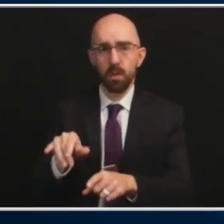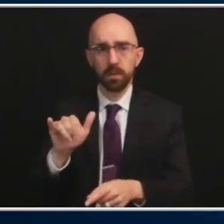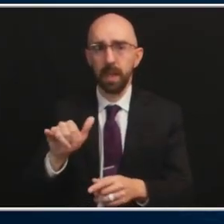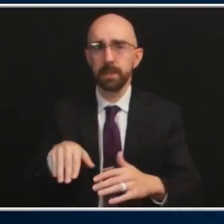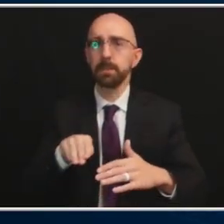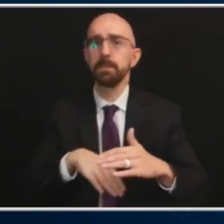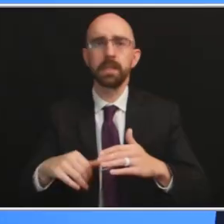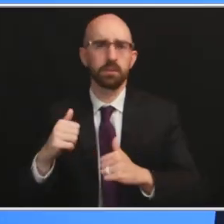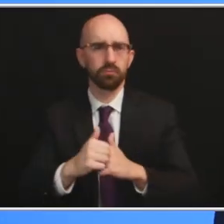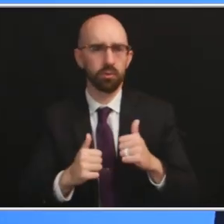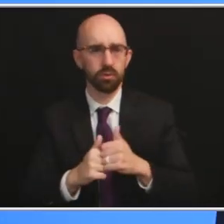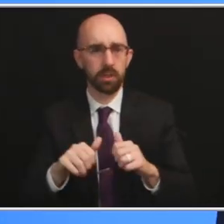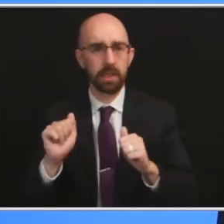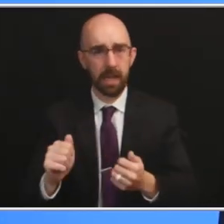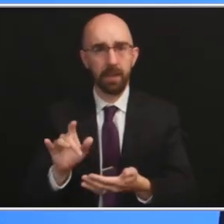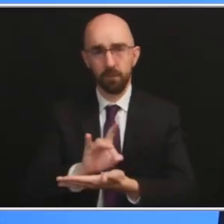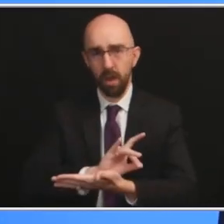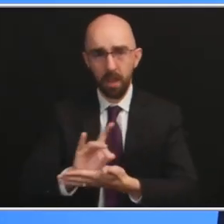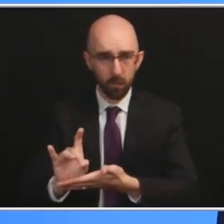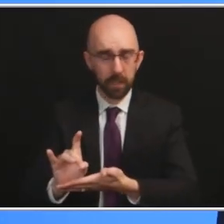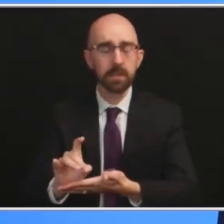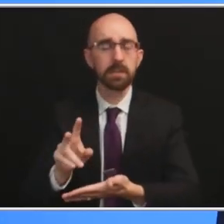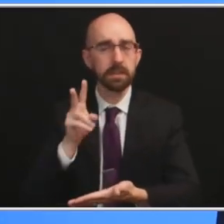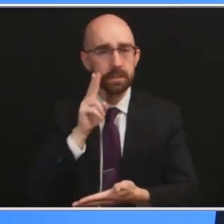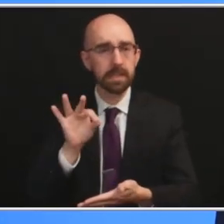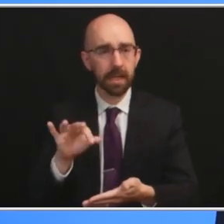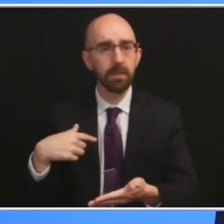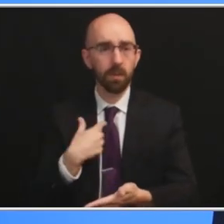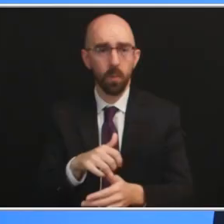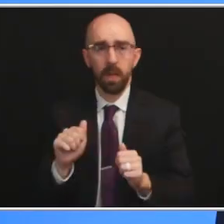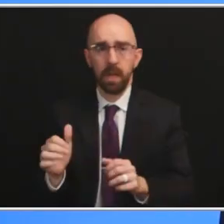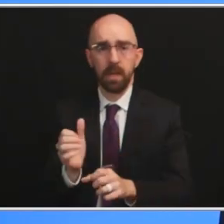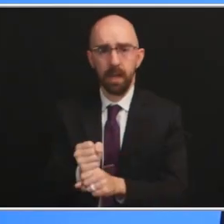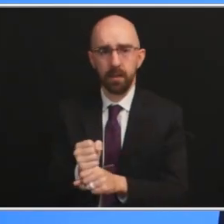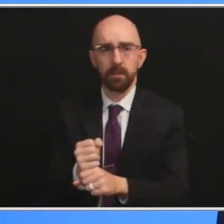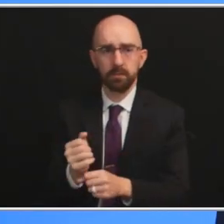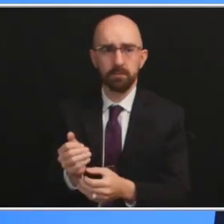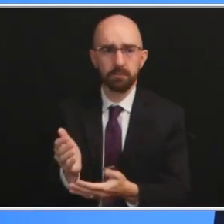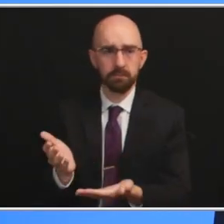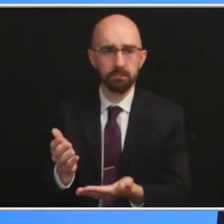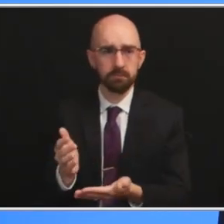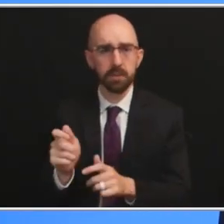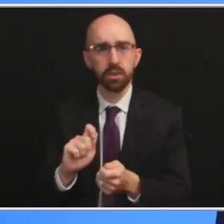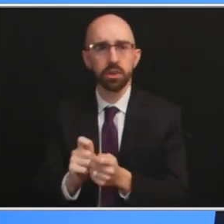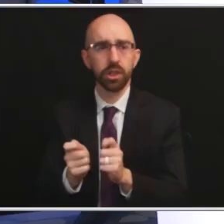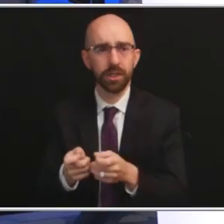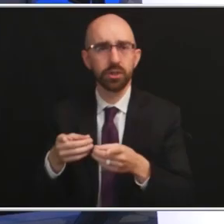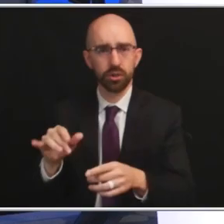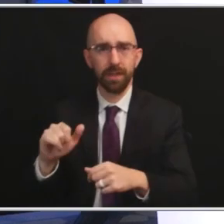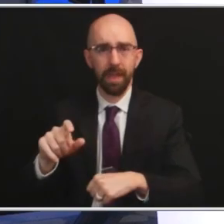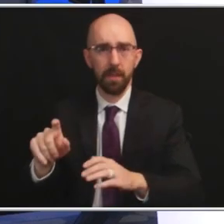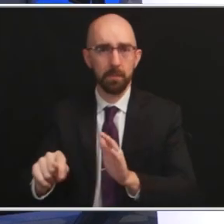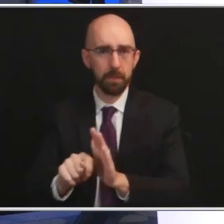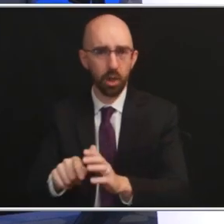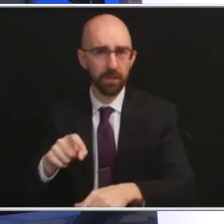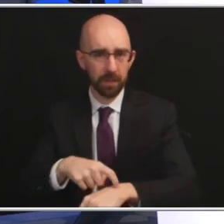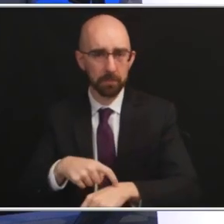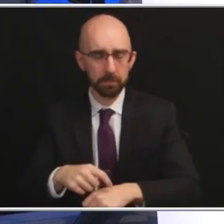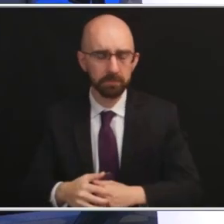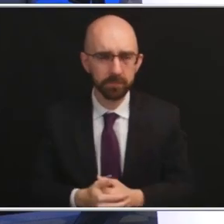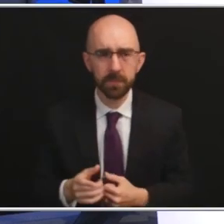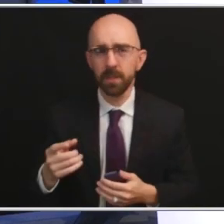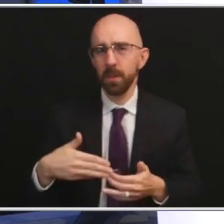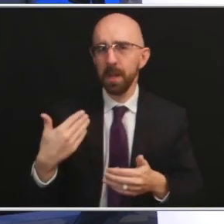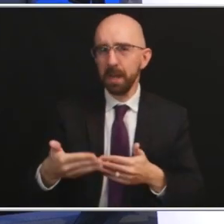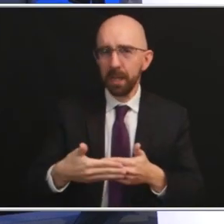they do it for the 8 weeks, and then to see whether or not we could see some changes over that period of time. So I assume part of the next step would be a dose